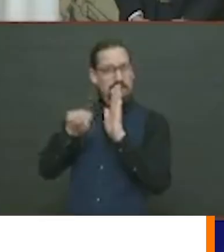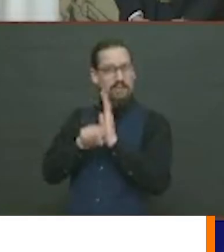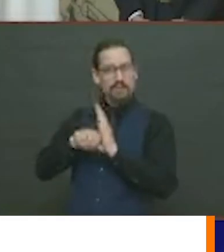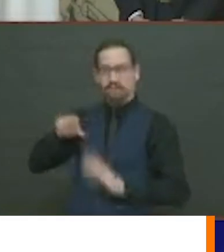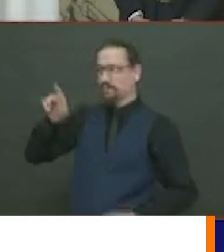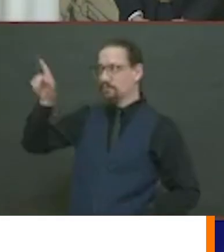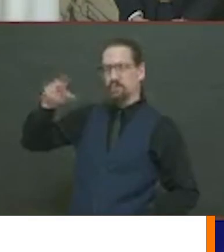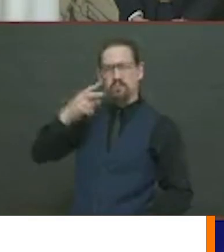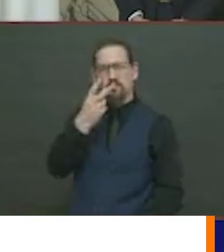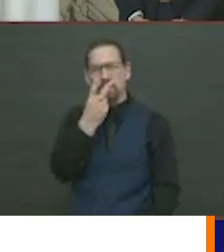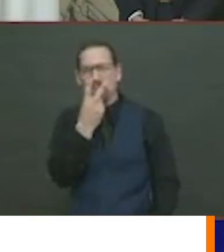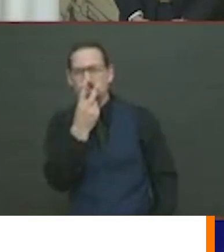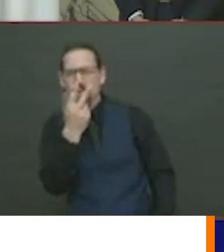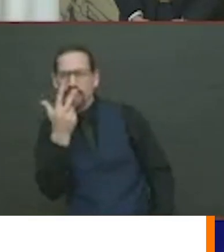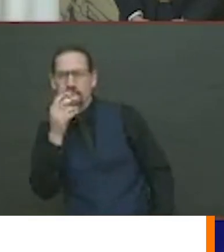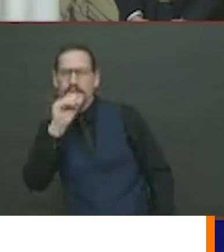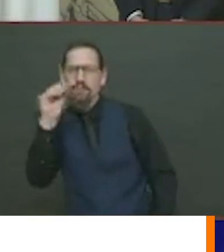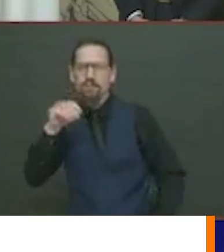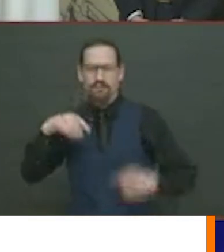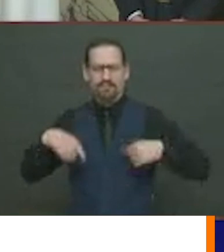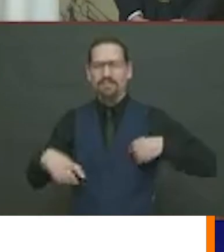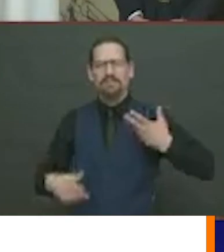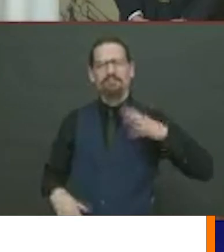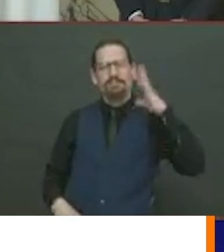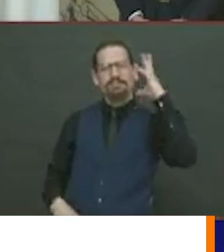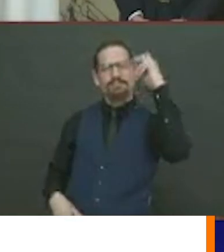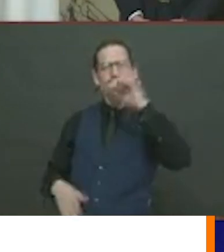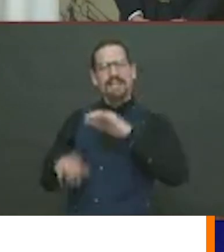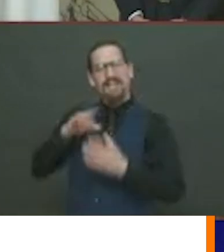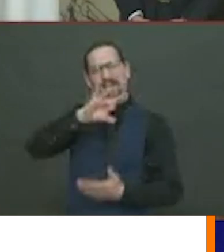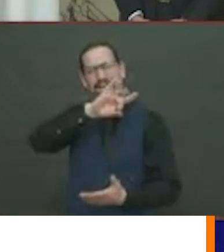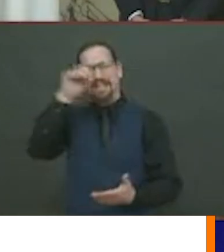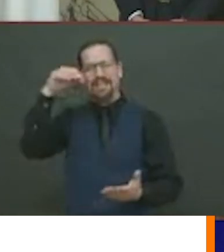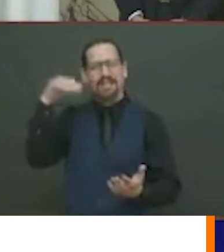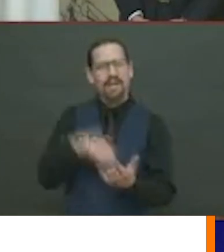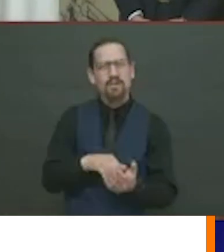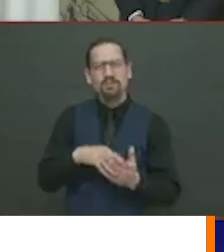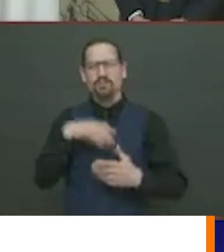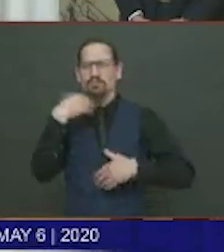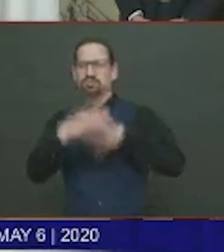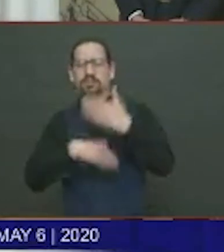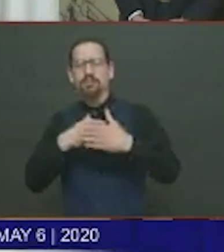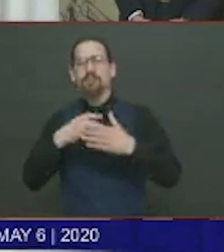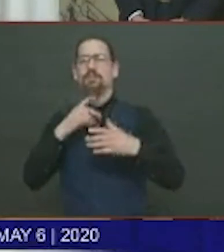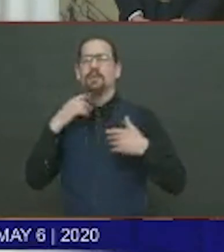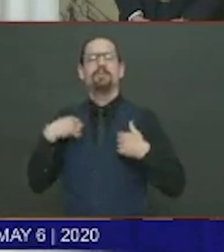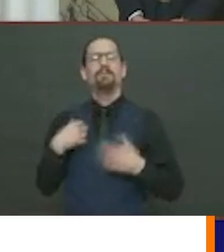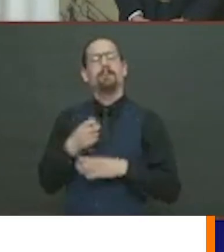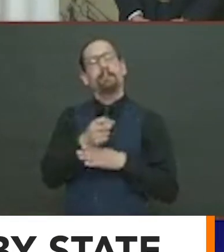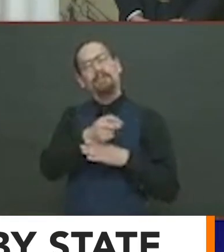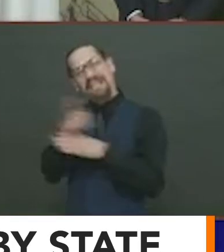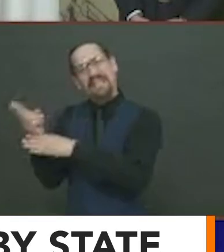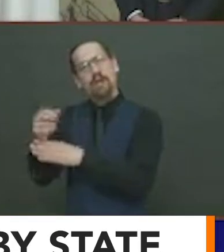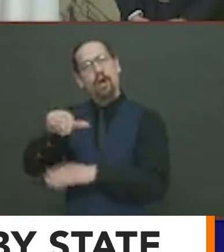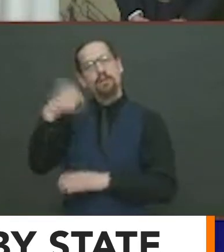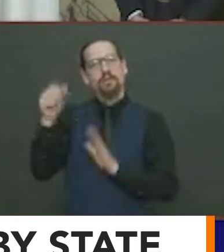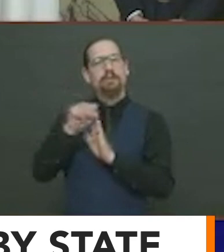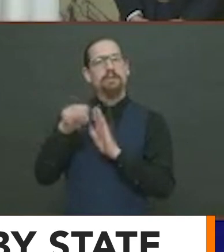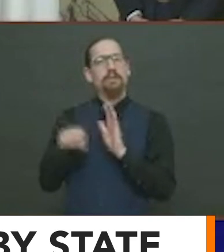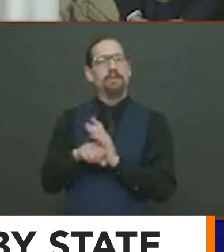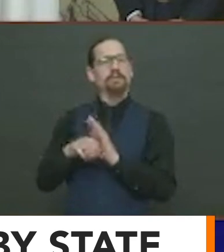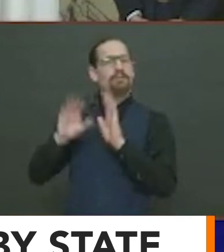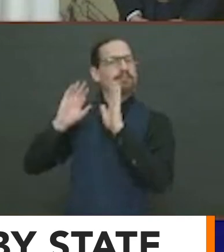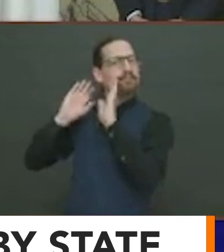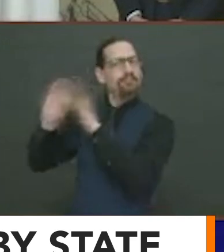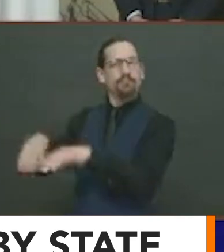governor. When it comes to testing, we're doing 3.5 times better than most of the rest of America. And so that should